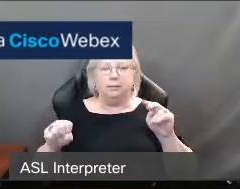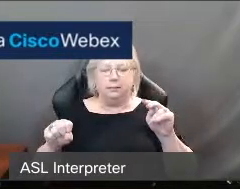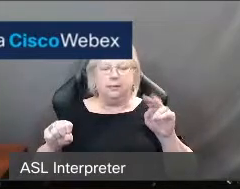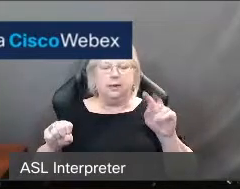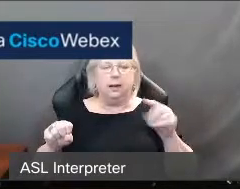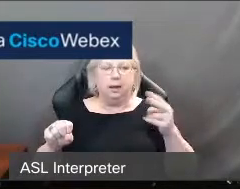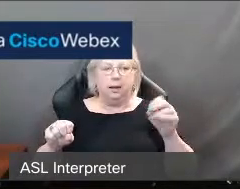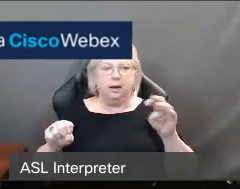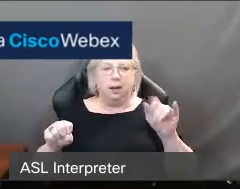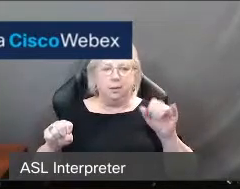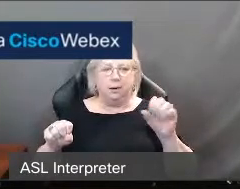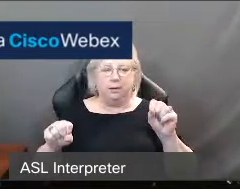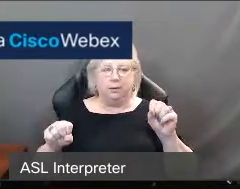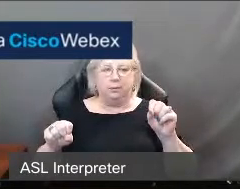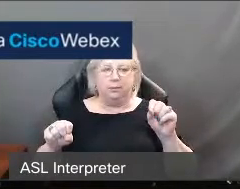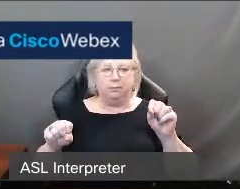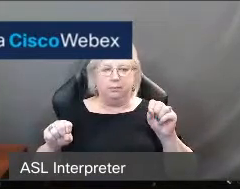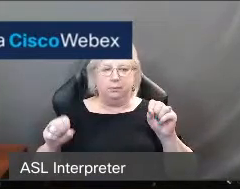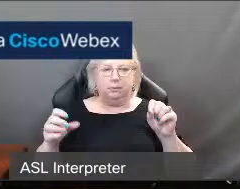Thomas,